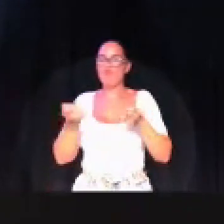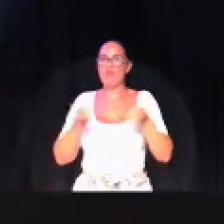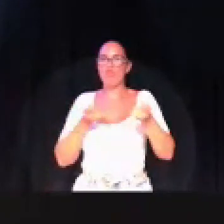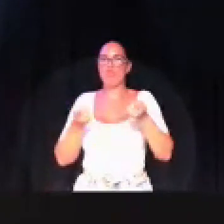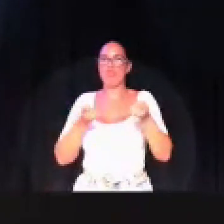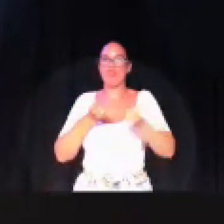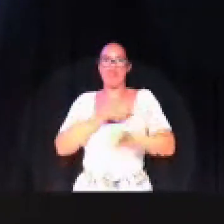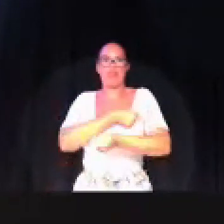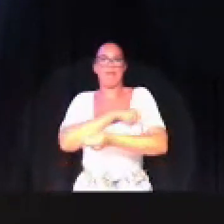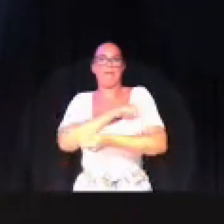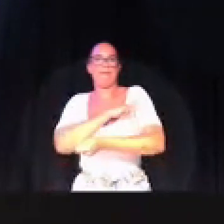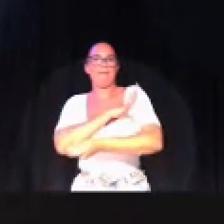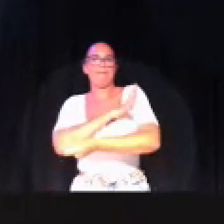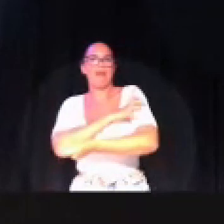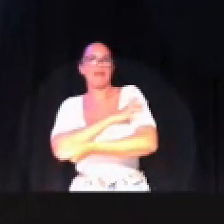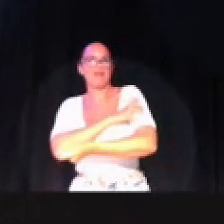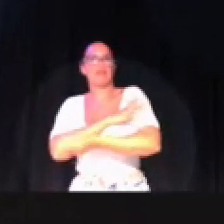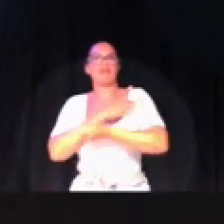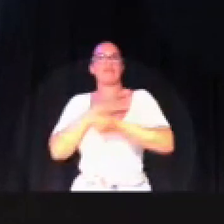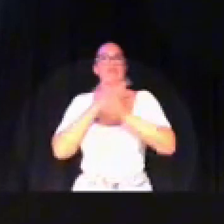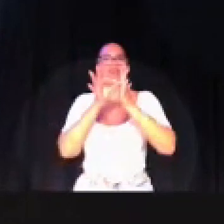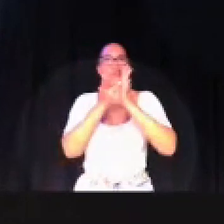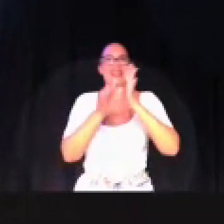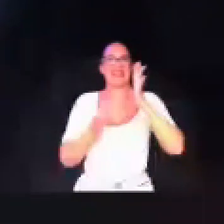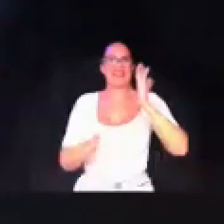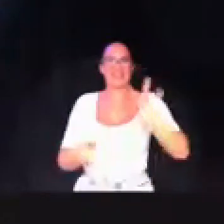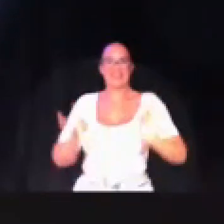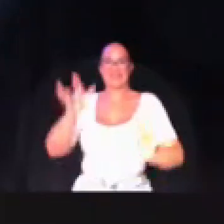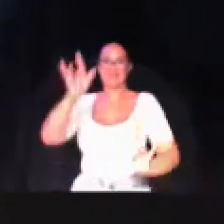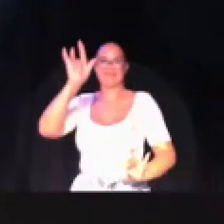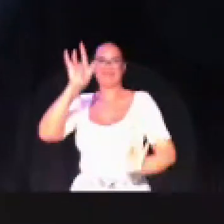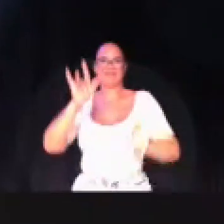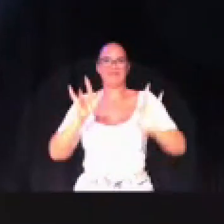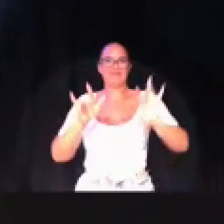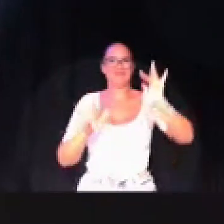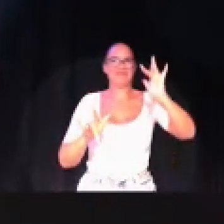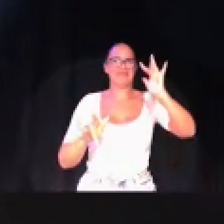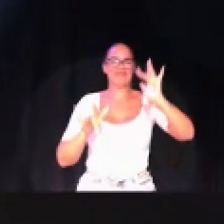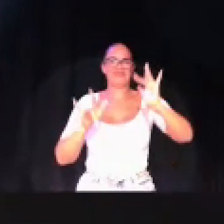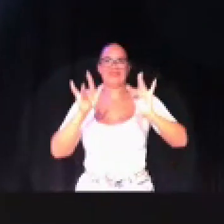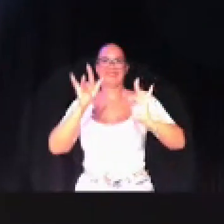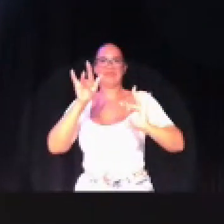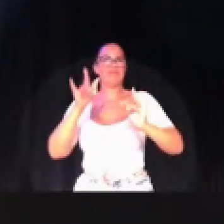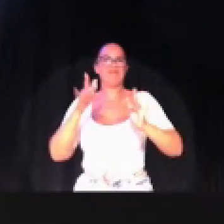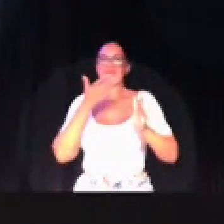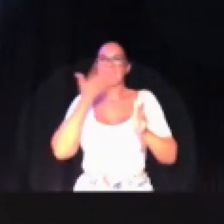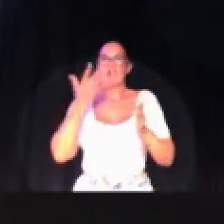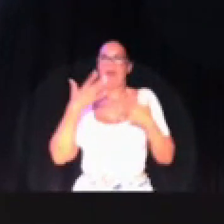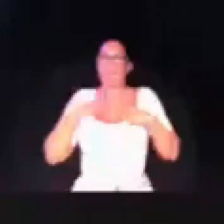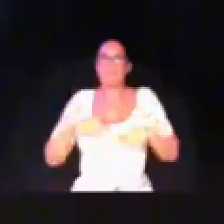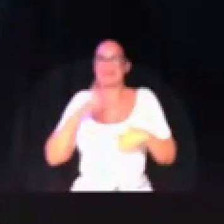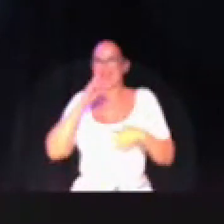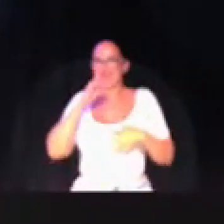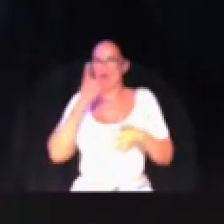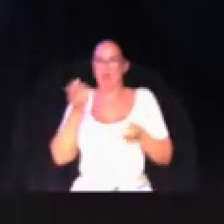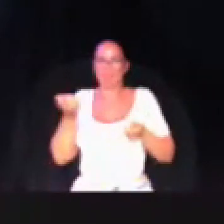because you just don't have that sort of sensitivity of control, like conscious control over your muscle